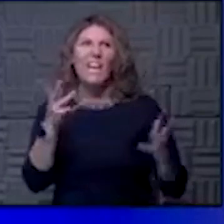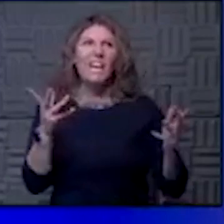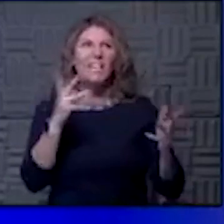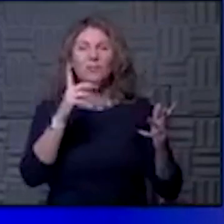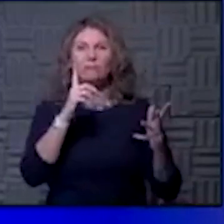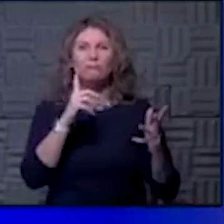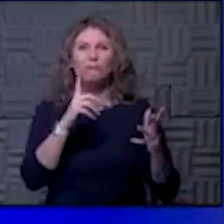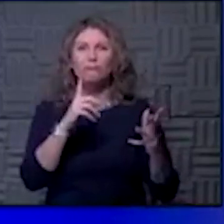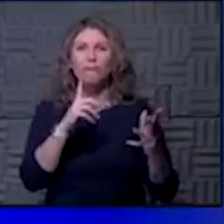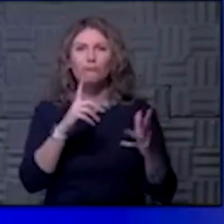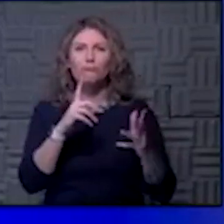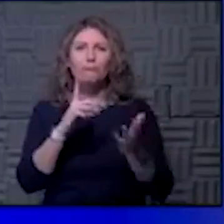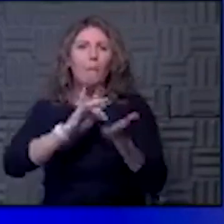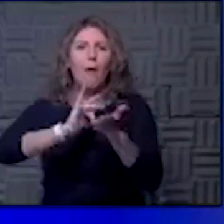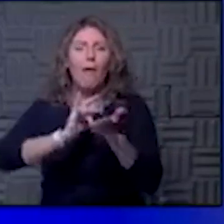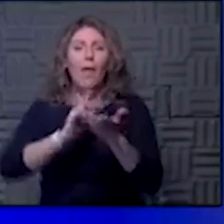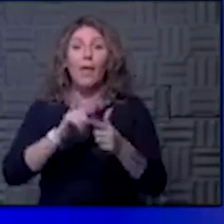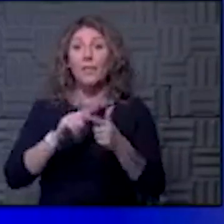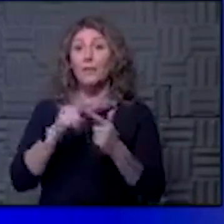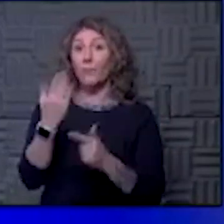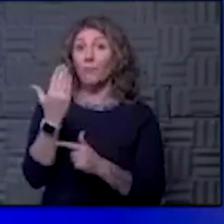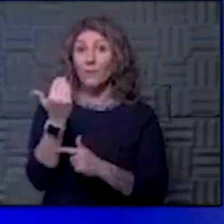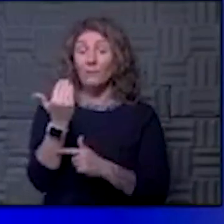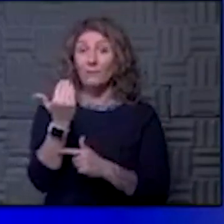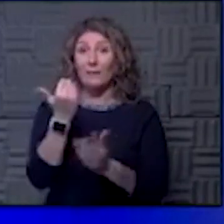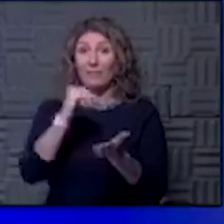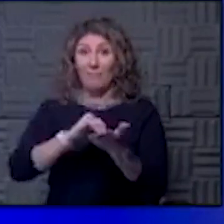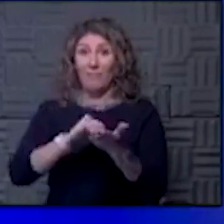drug, essentially. And then you had 15,000 people in